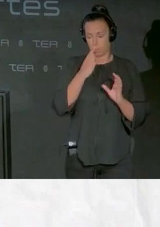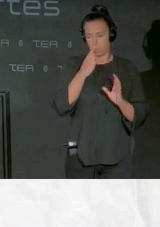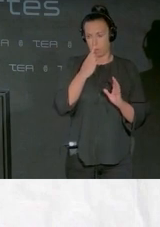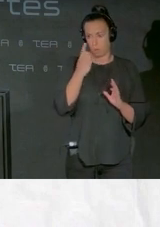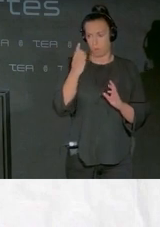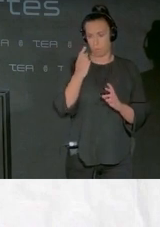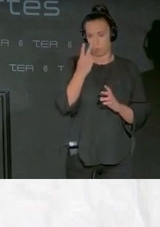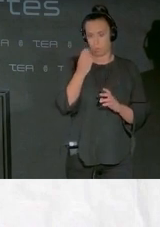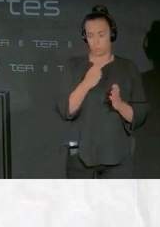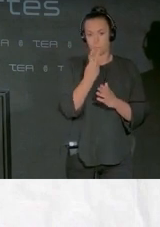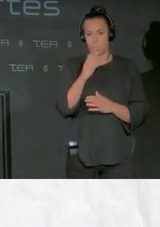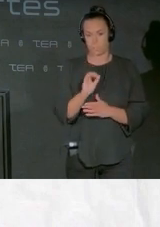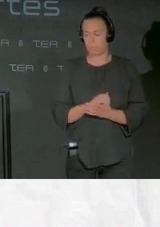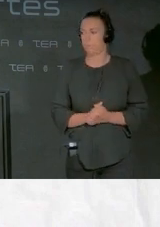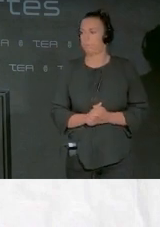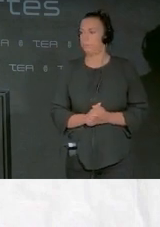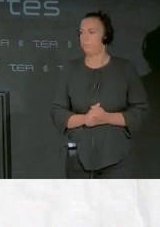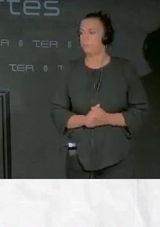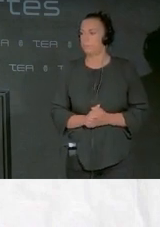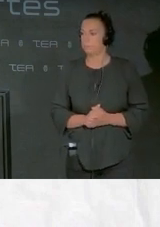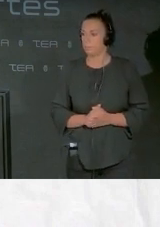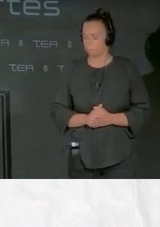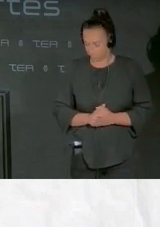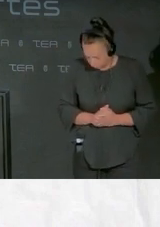grew 12% at EU level.